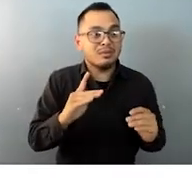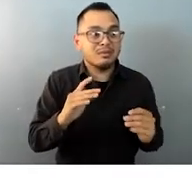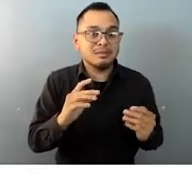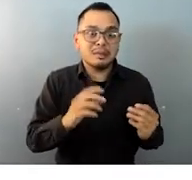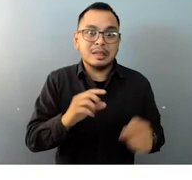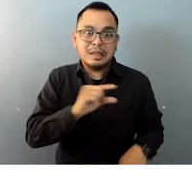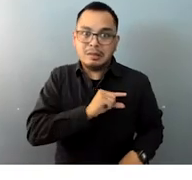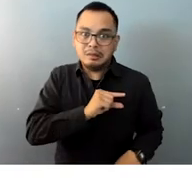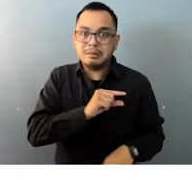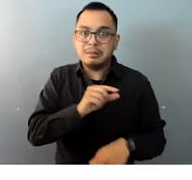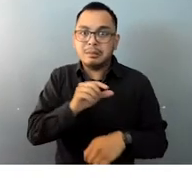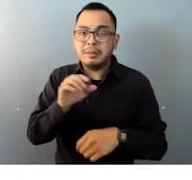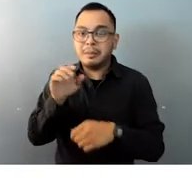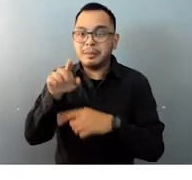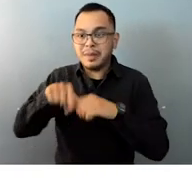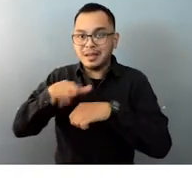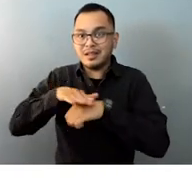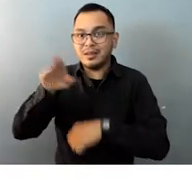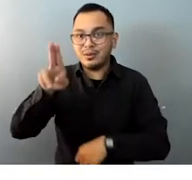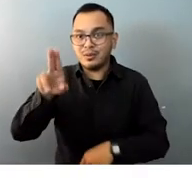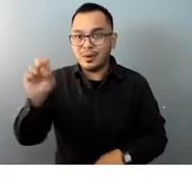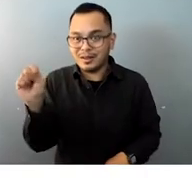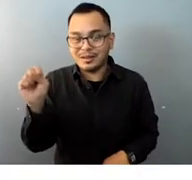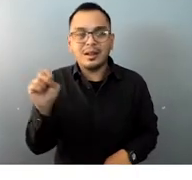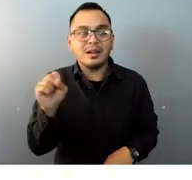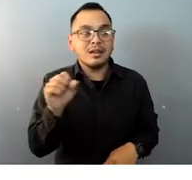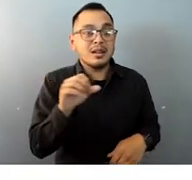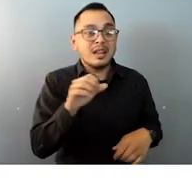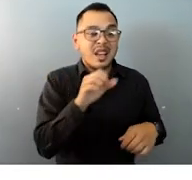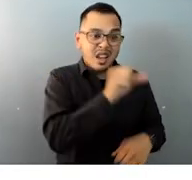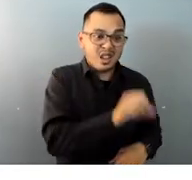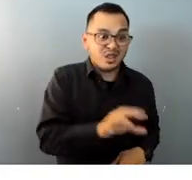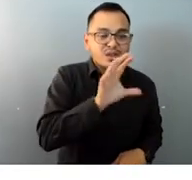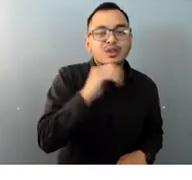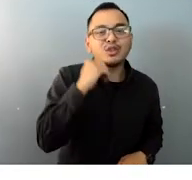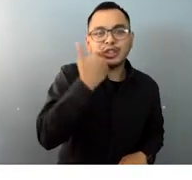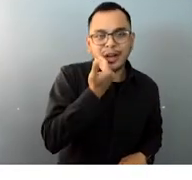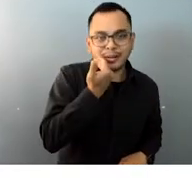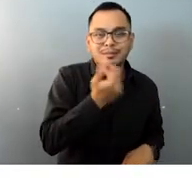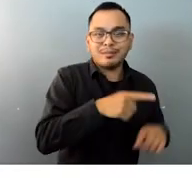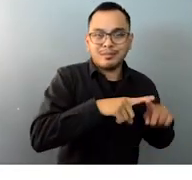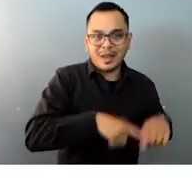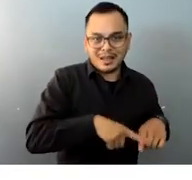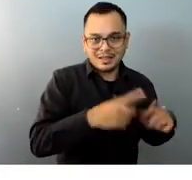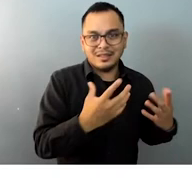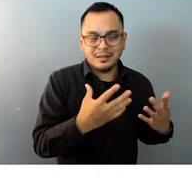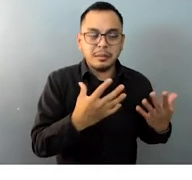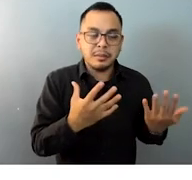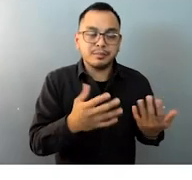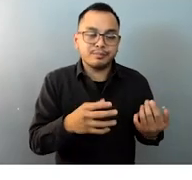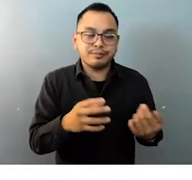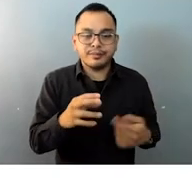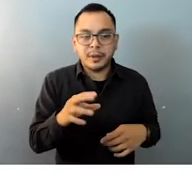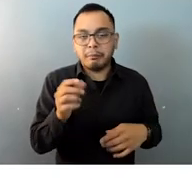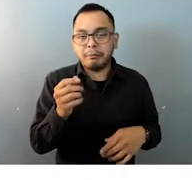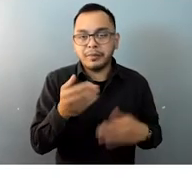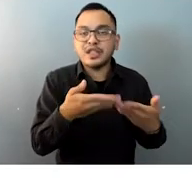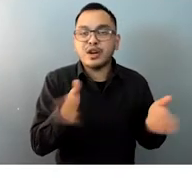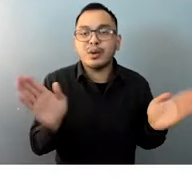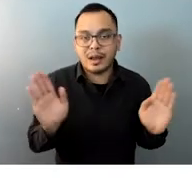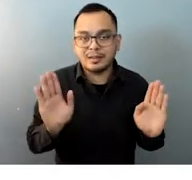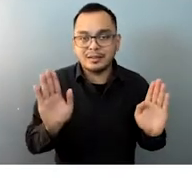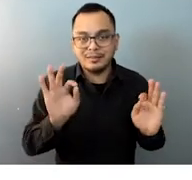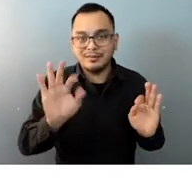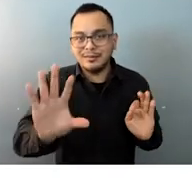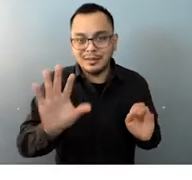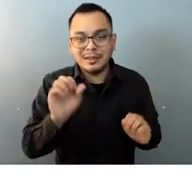guilt-based, most of Western Europe and the United States is actually guilt-based. And a lot of the Asian countries are shame-based. I mean, of course, this is a cute